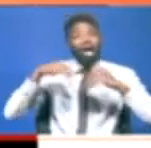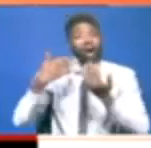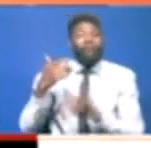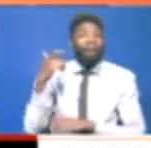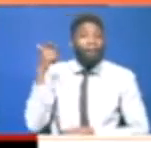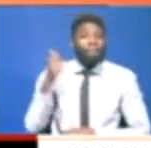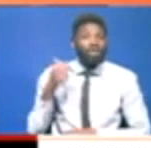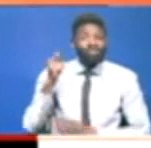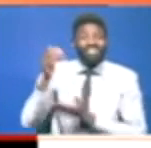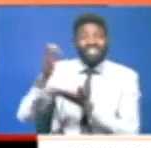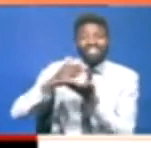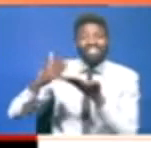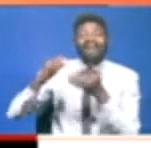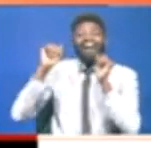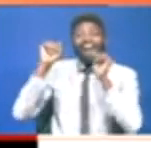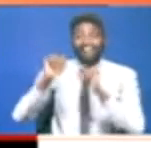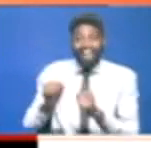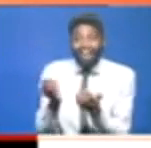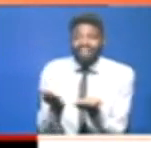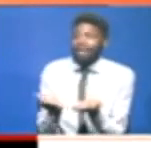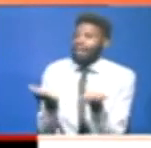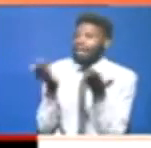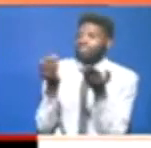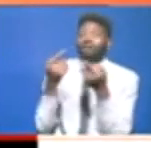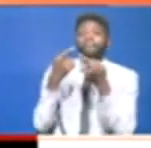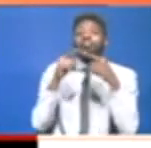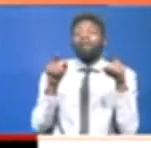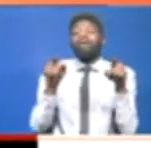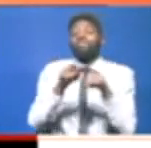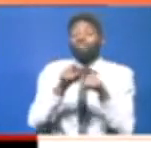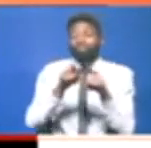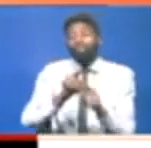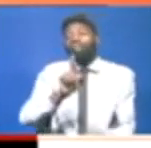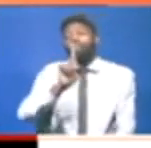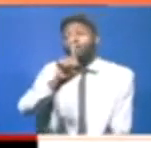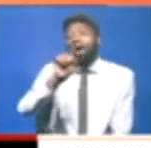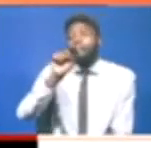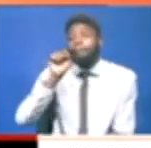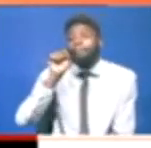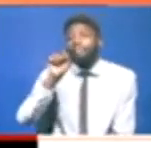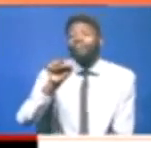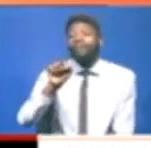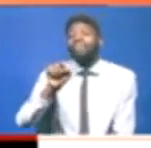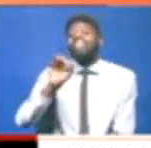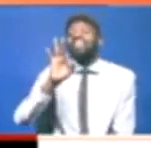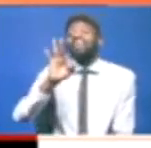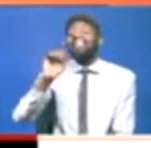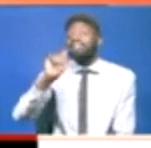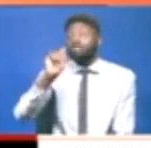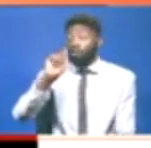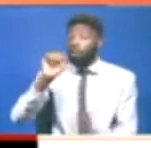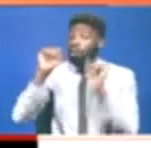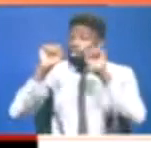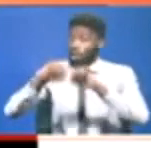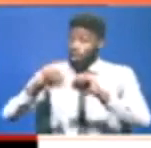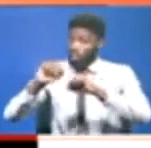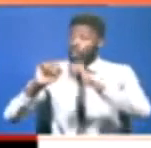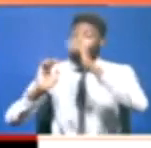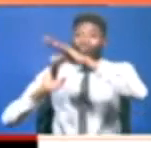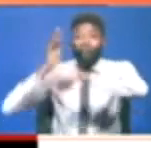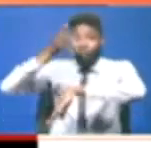you'll maybe just to mention that 1.3 trillion, it can actually be more than that, because currently